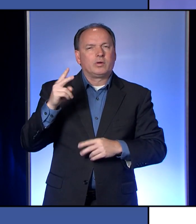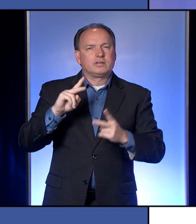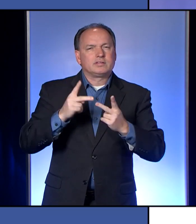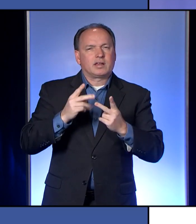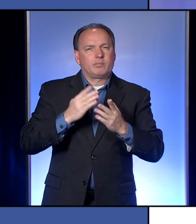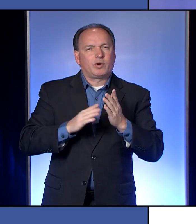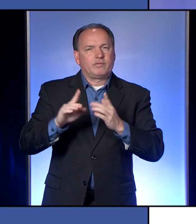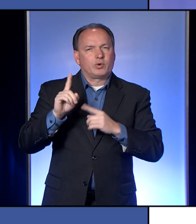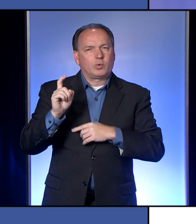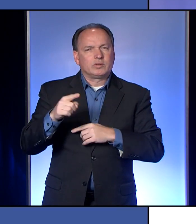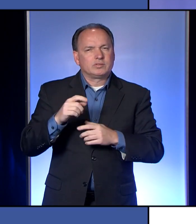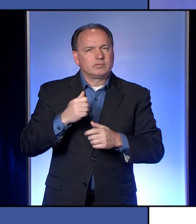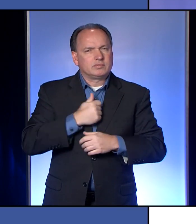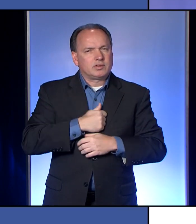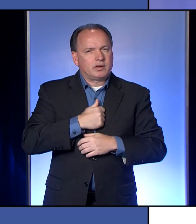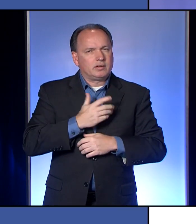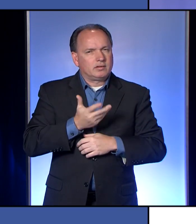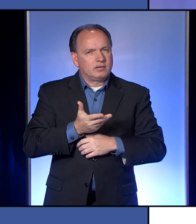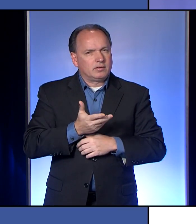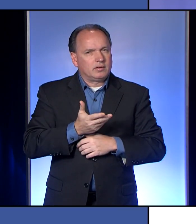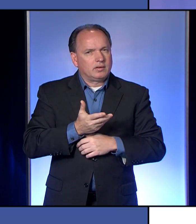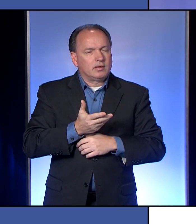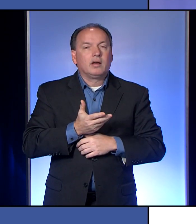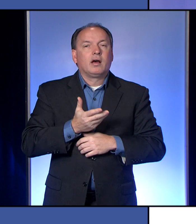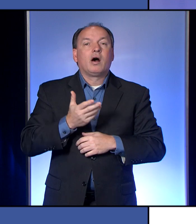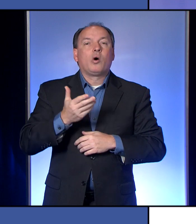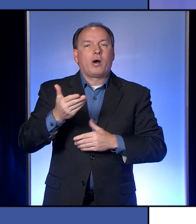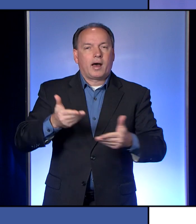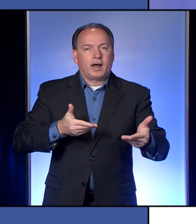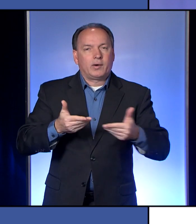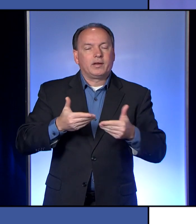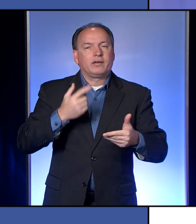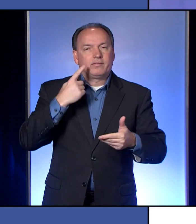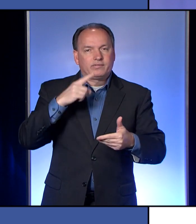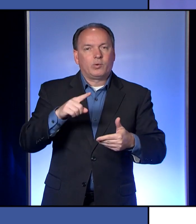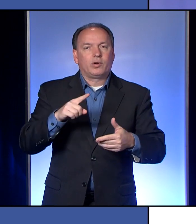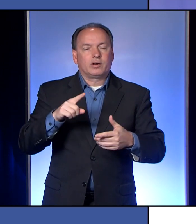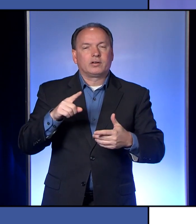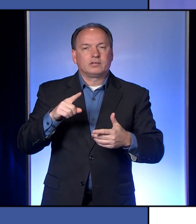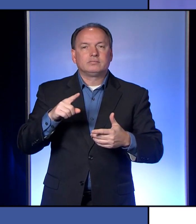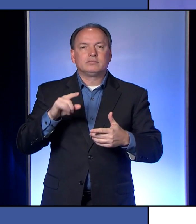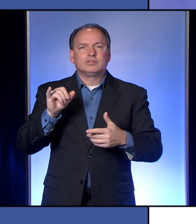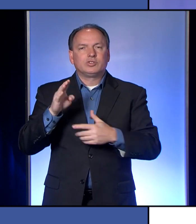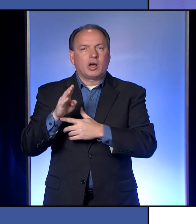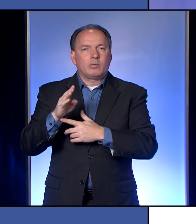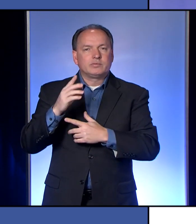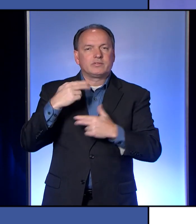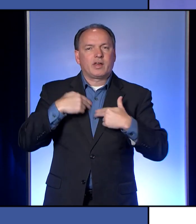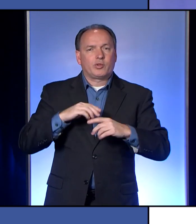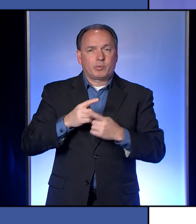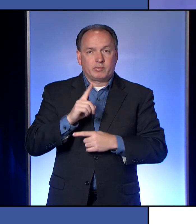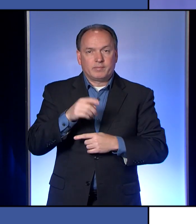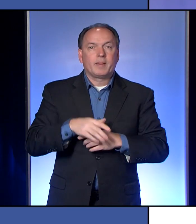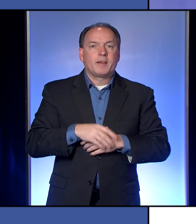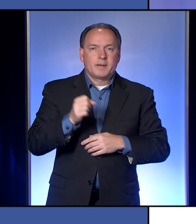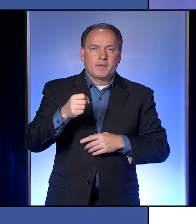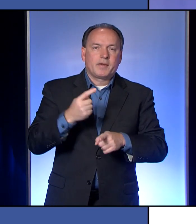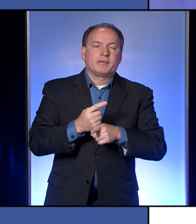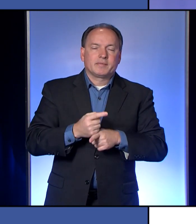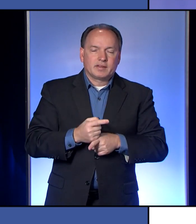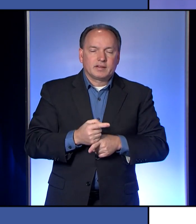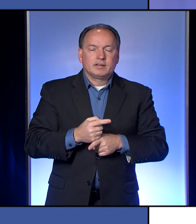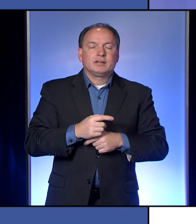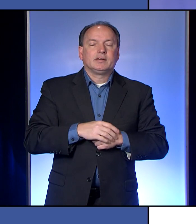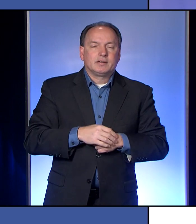question was, I'm sorry. The hirings for the Oh, right. for some of the Yeah. jobs at the health department. Yeah. So,